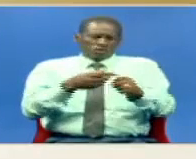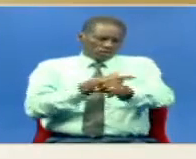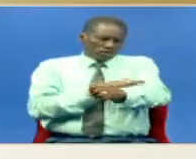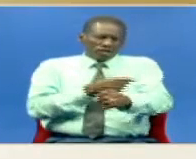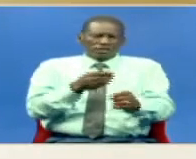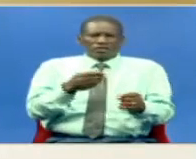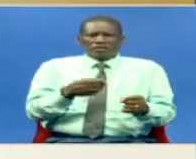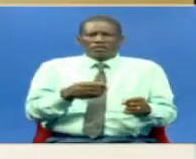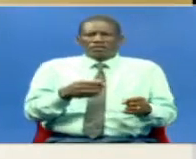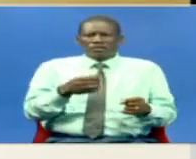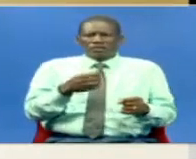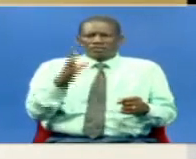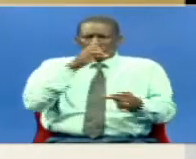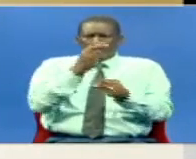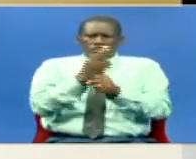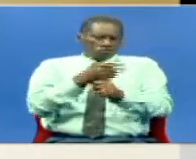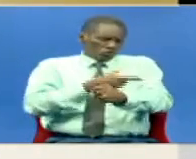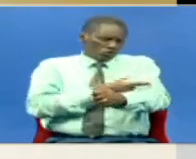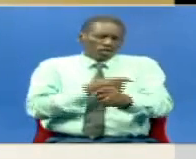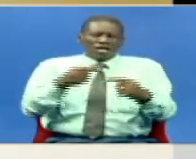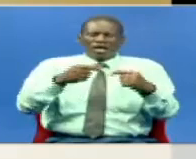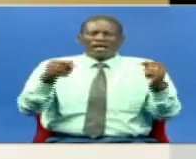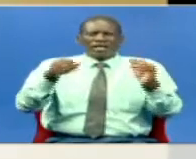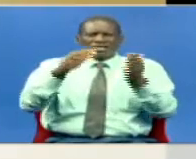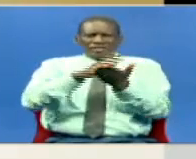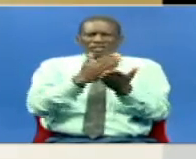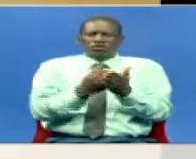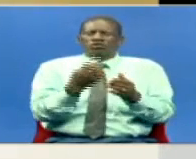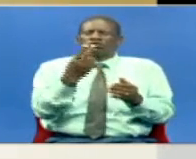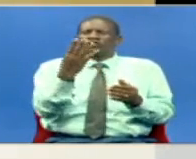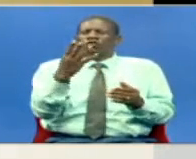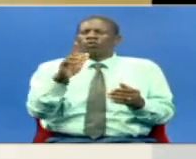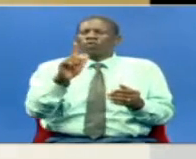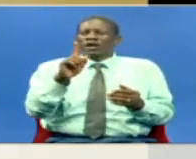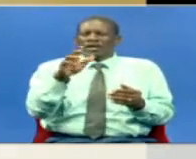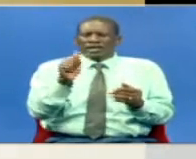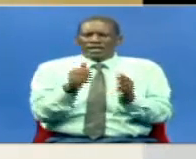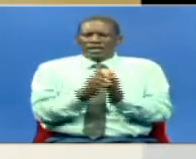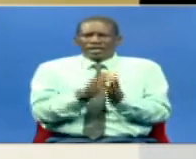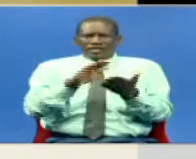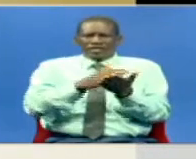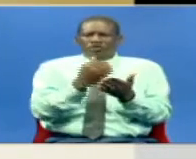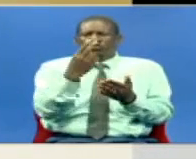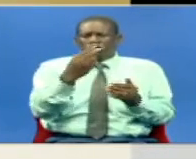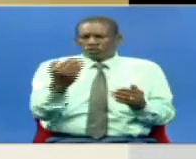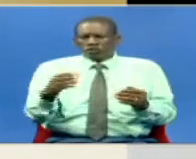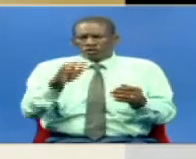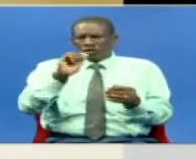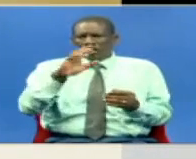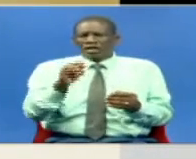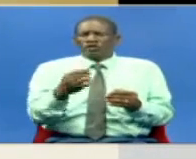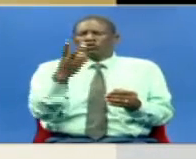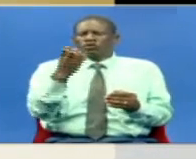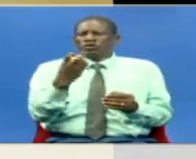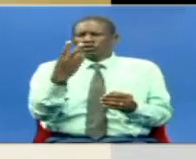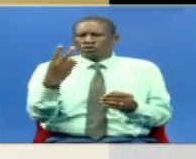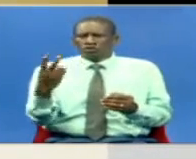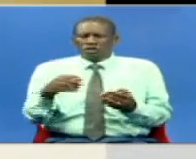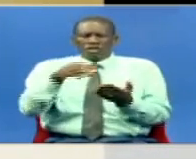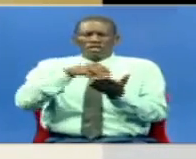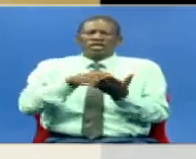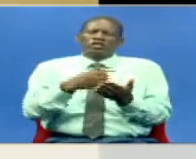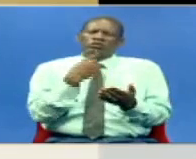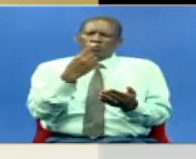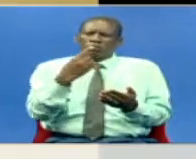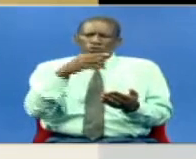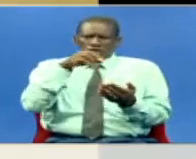substance abuse, contrary to sections 24(1)(a) and 24(2) of the Children's Act of 2022. The case will be